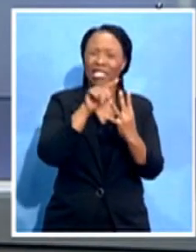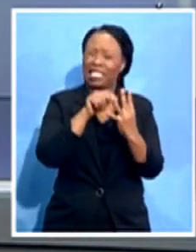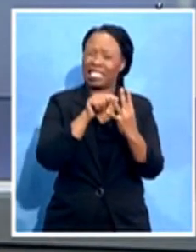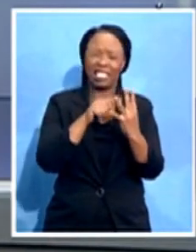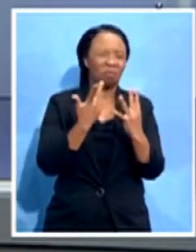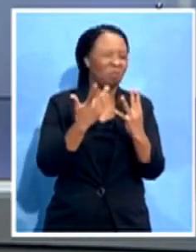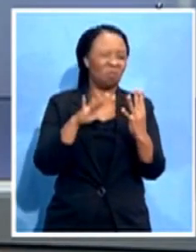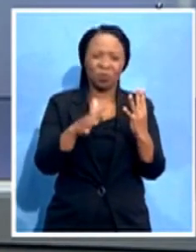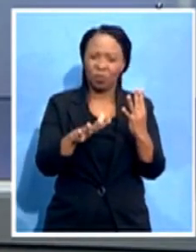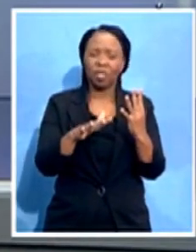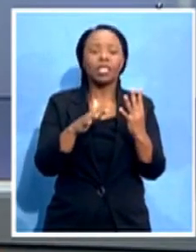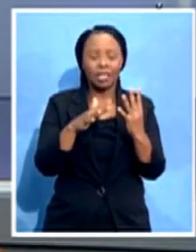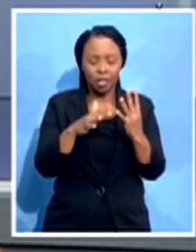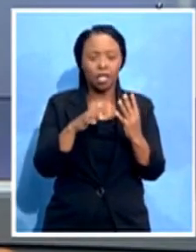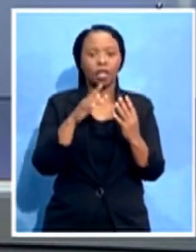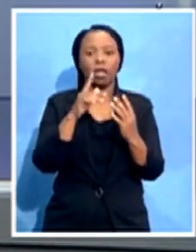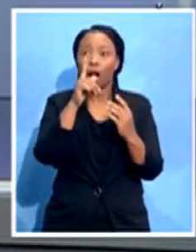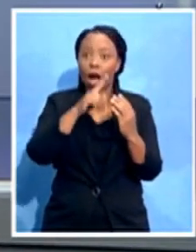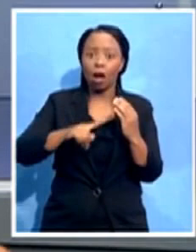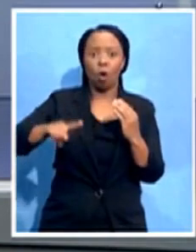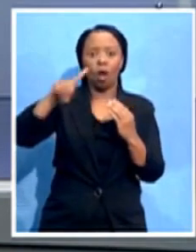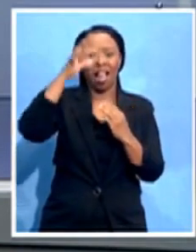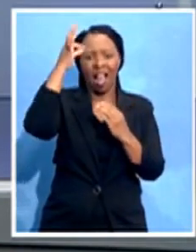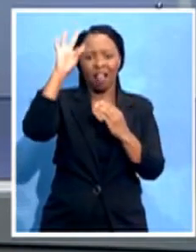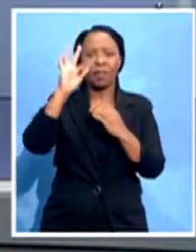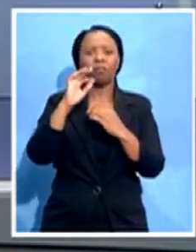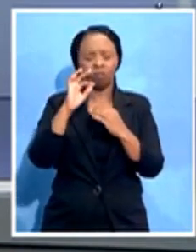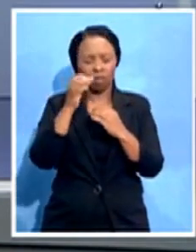the world. Sophie Mokoena, as always, thank you very much indeed for your insight. Be well. Thank you.